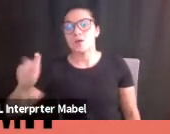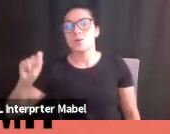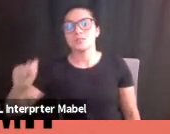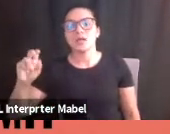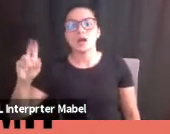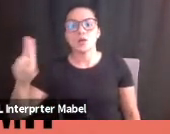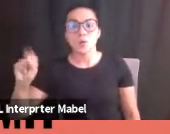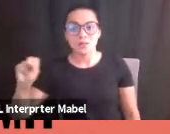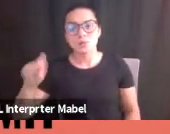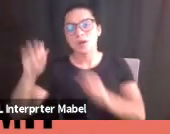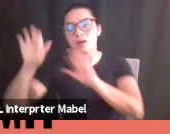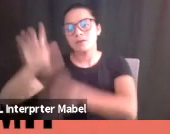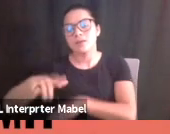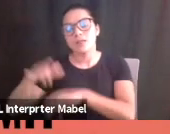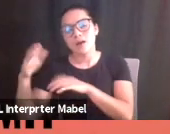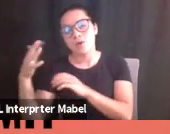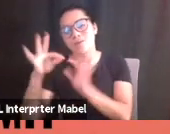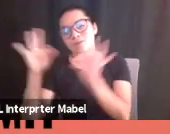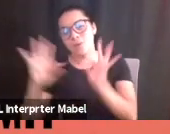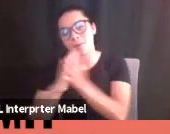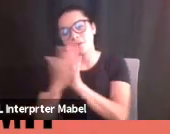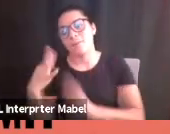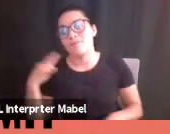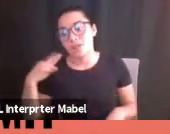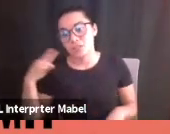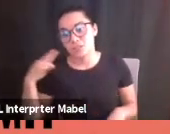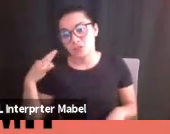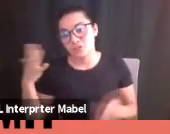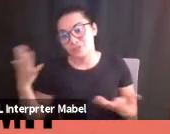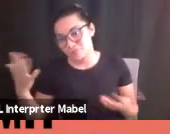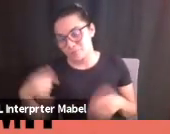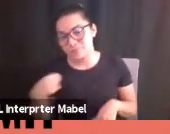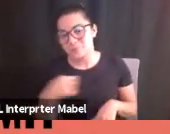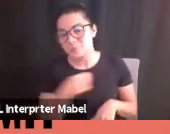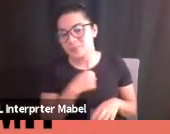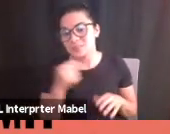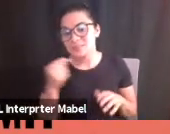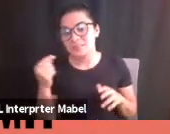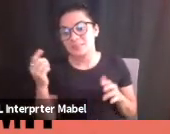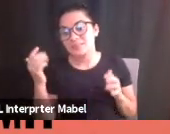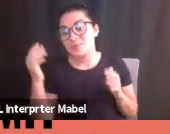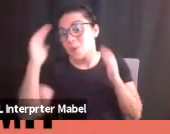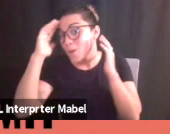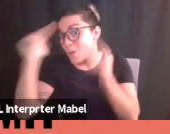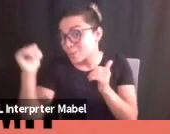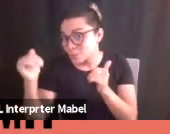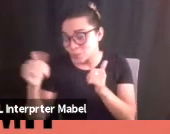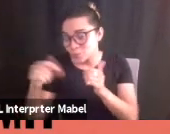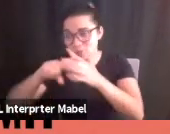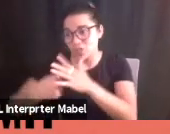fill out a form to become a volunteer with us. Yeah, we're hoping to get the ball rolling